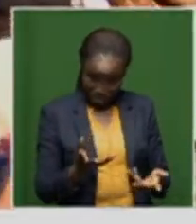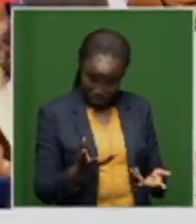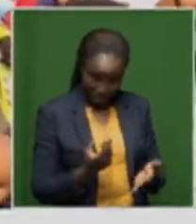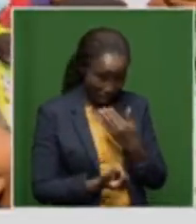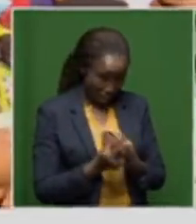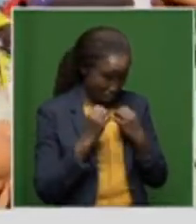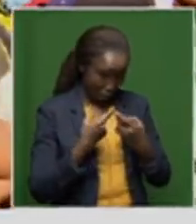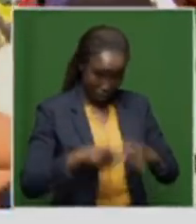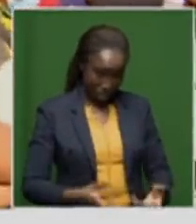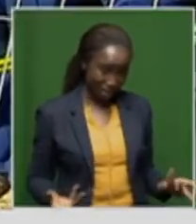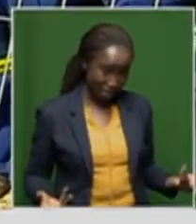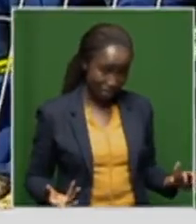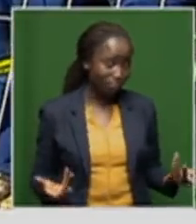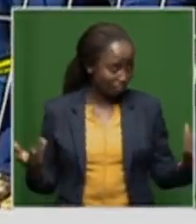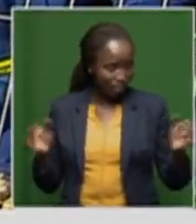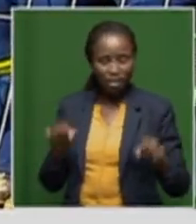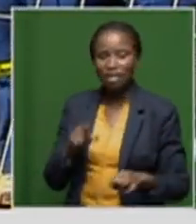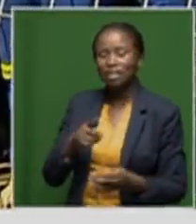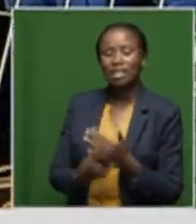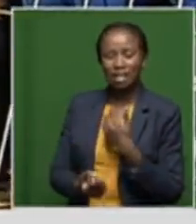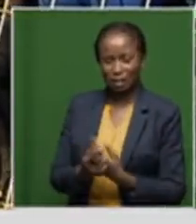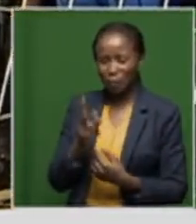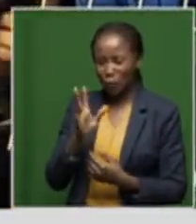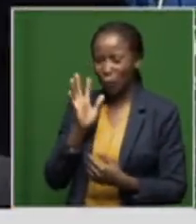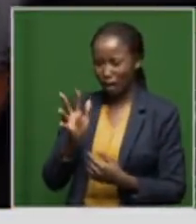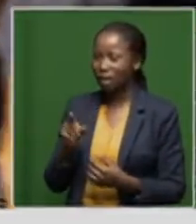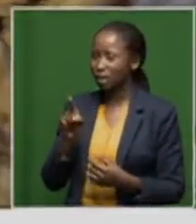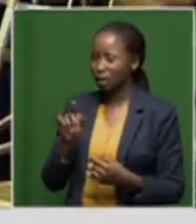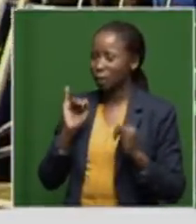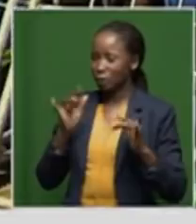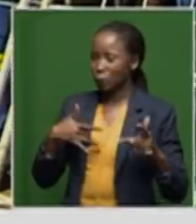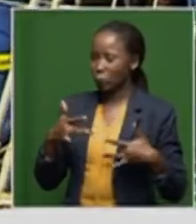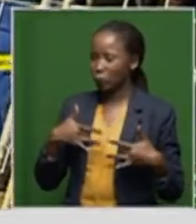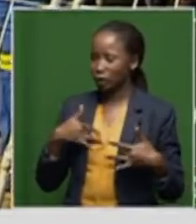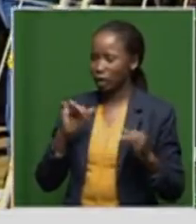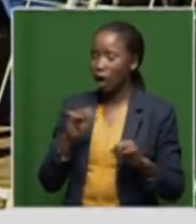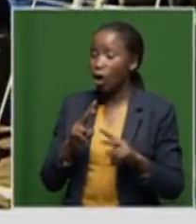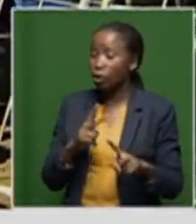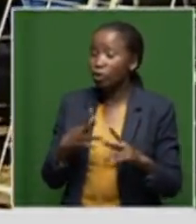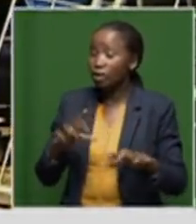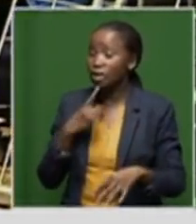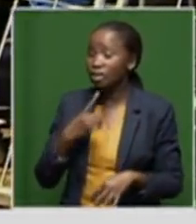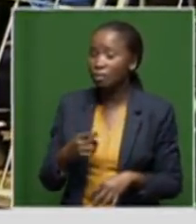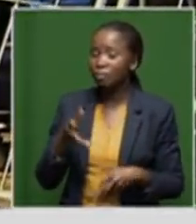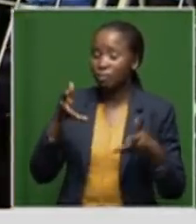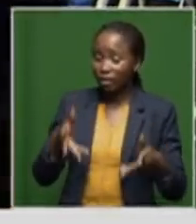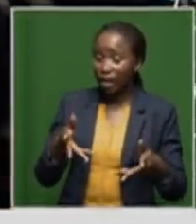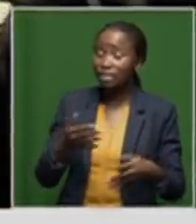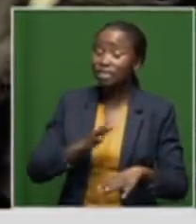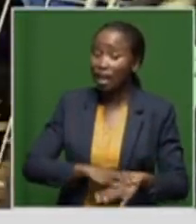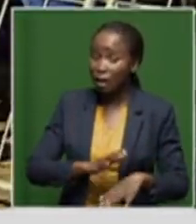is not the case. So that is going to be quite a big concern. They even had said that this time around